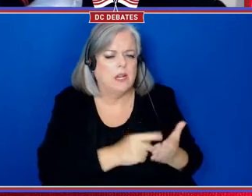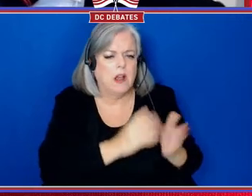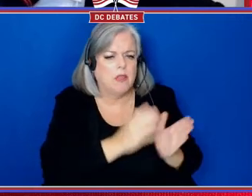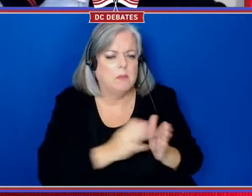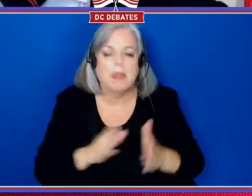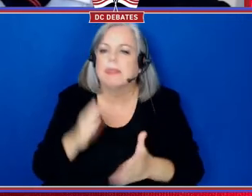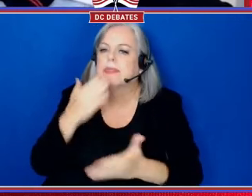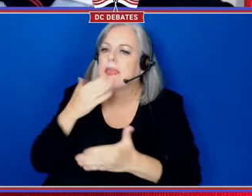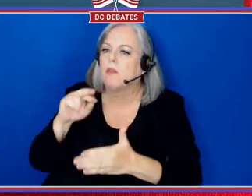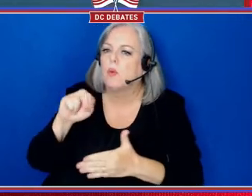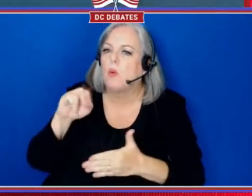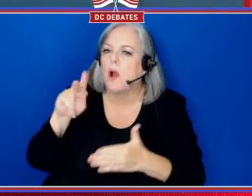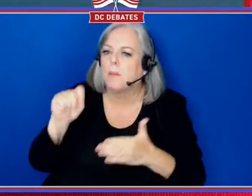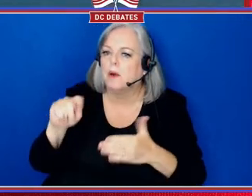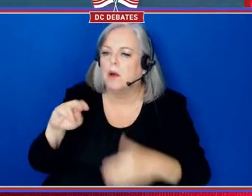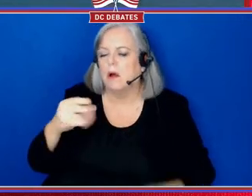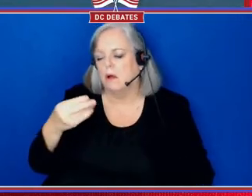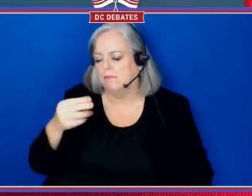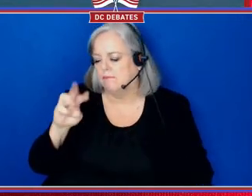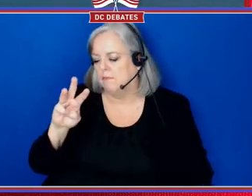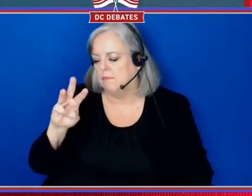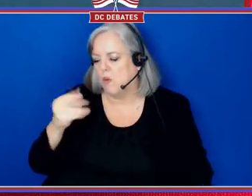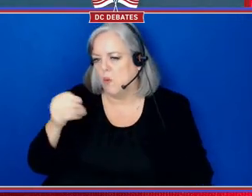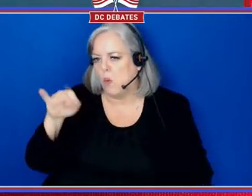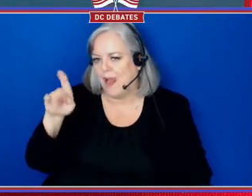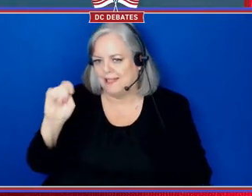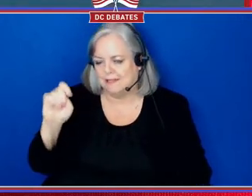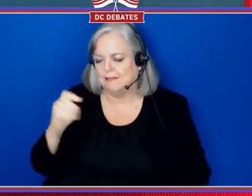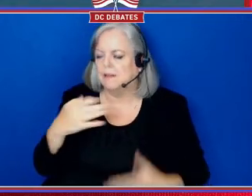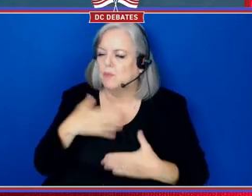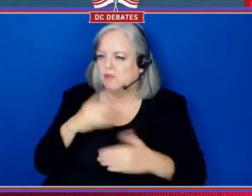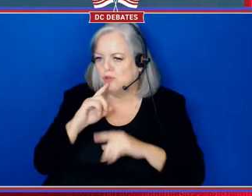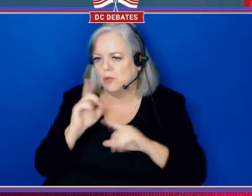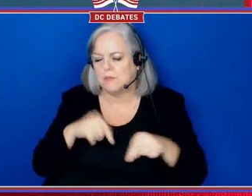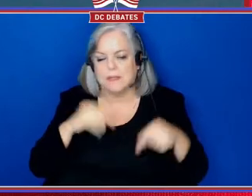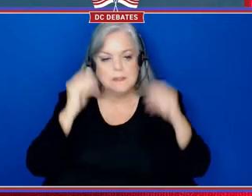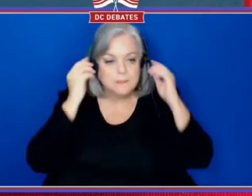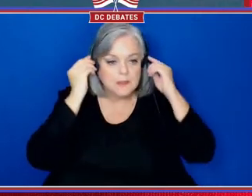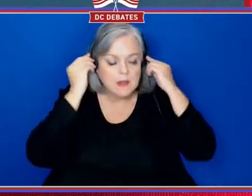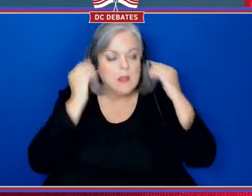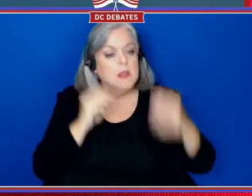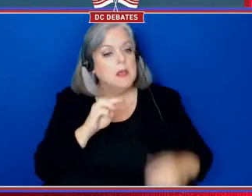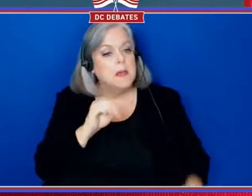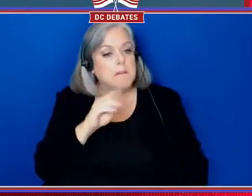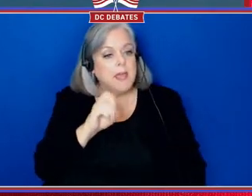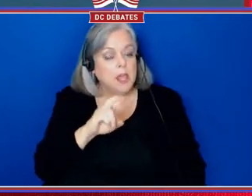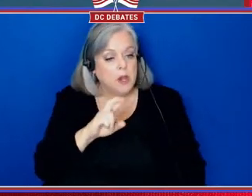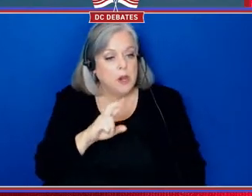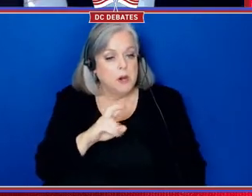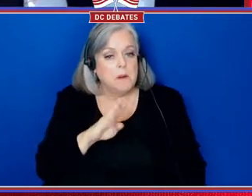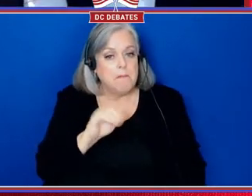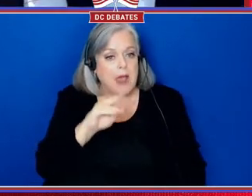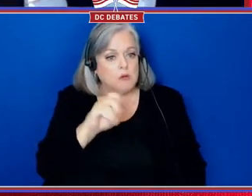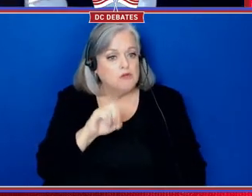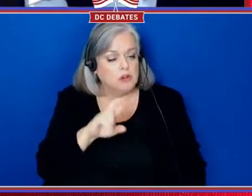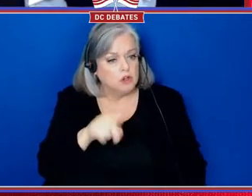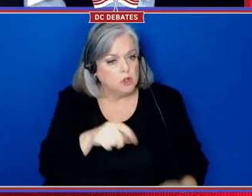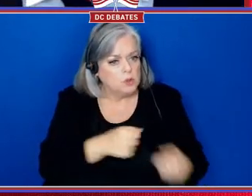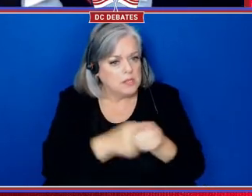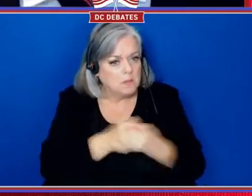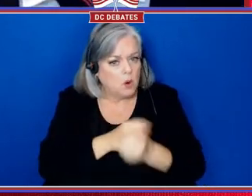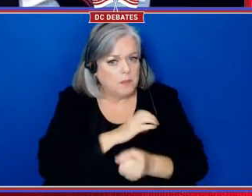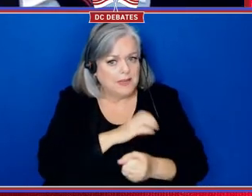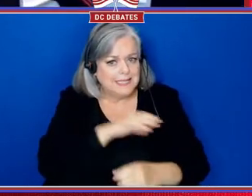runway. I appreciate the response. Mayor Bowser, you support police in schools, and you've objected to the council's plan to phase them